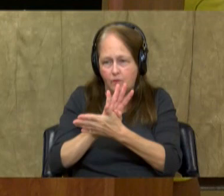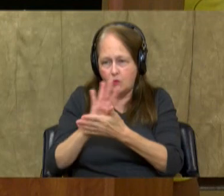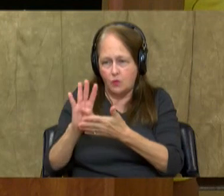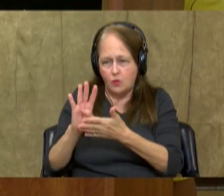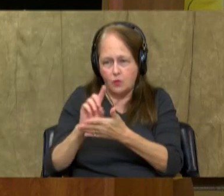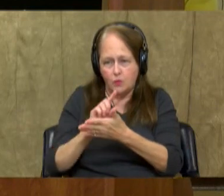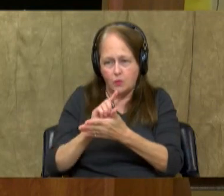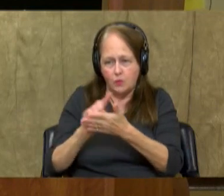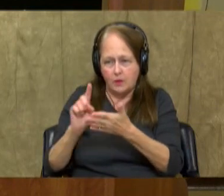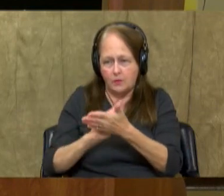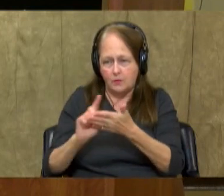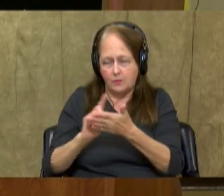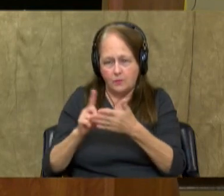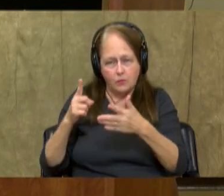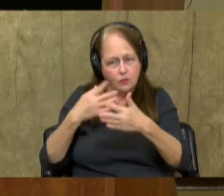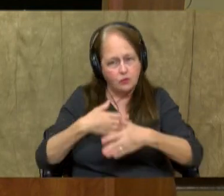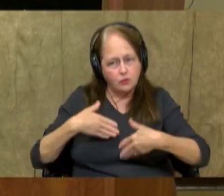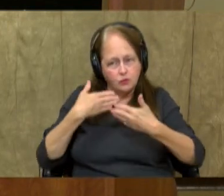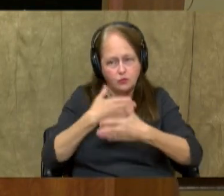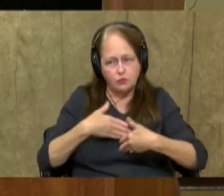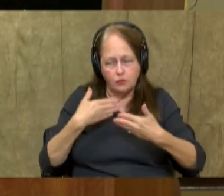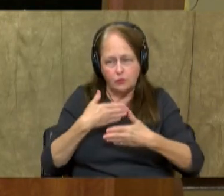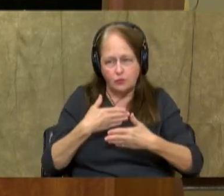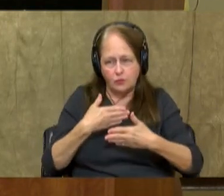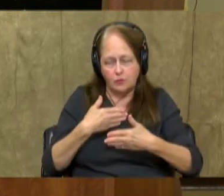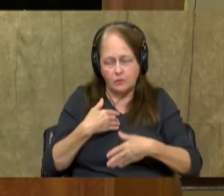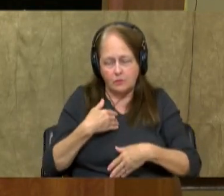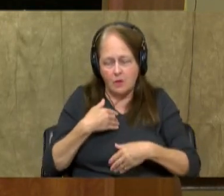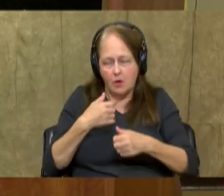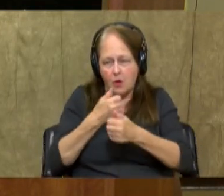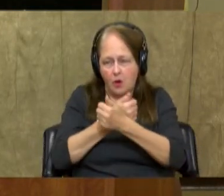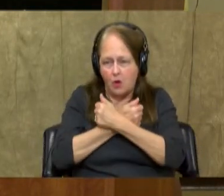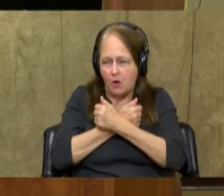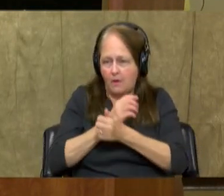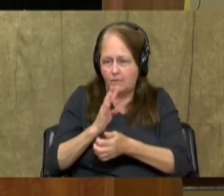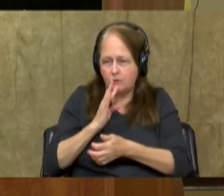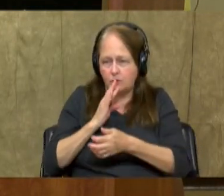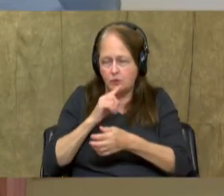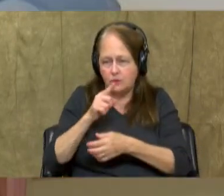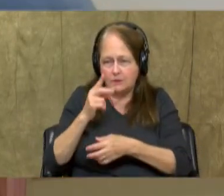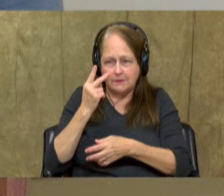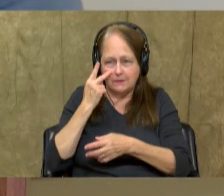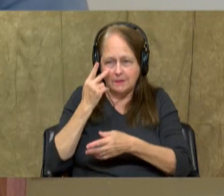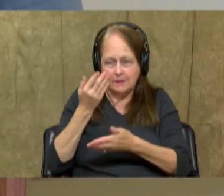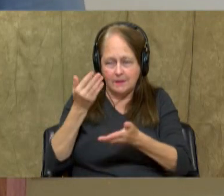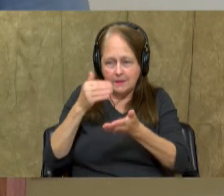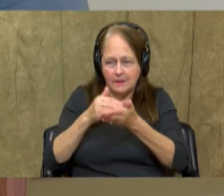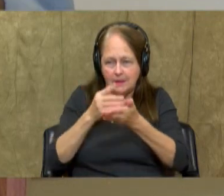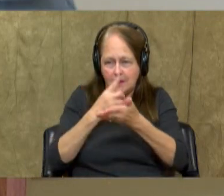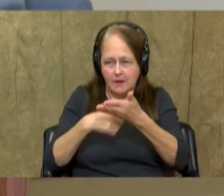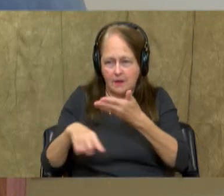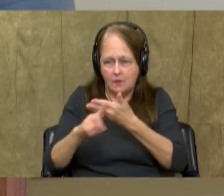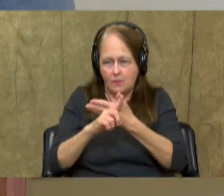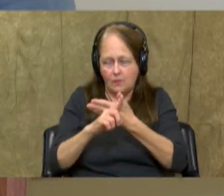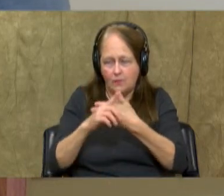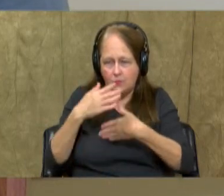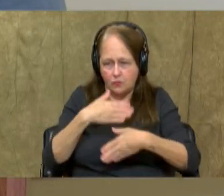hope you've enjoyed it as much as I have. I love talking to you. Hope to see you again next week.